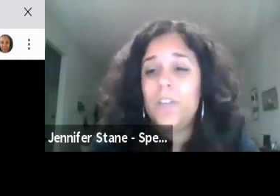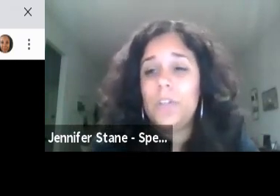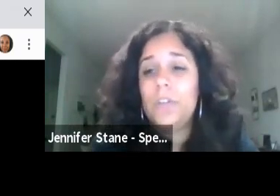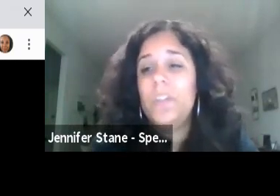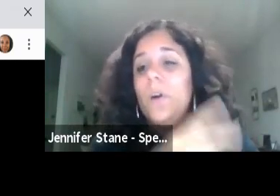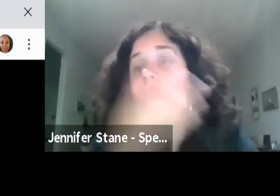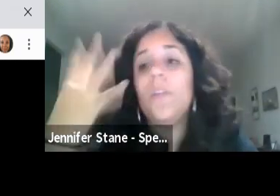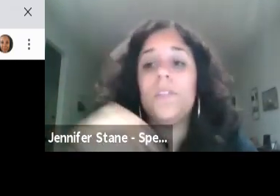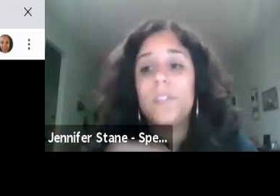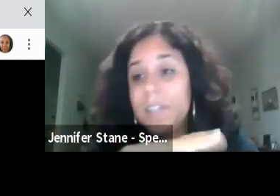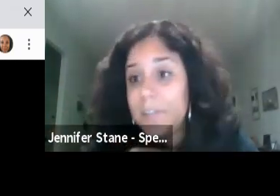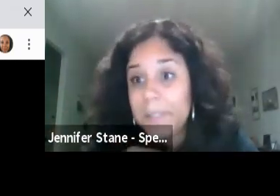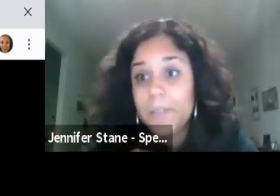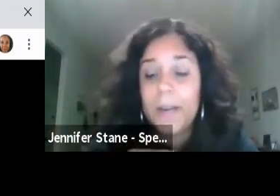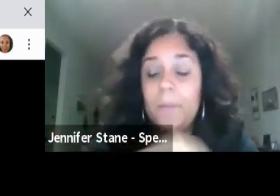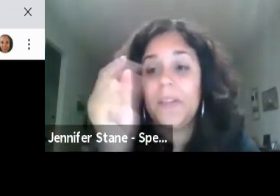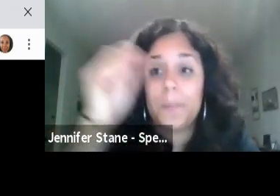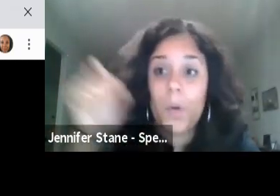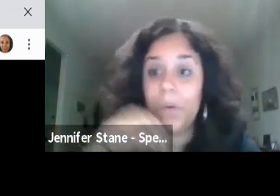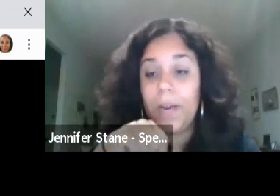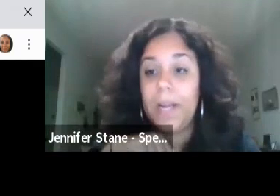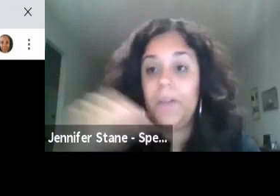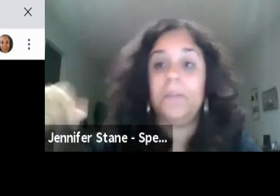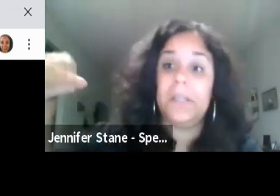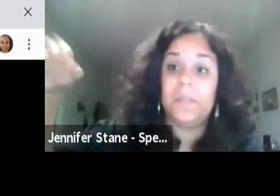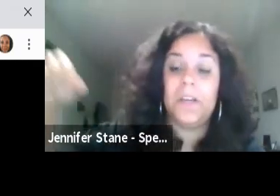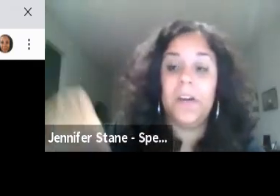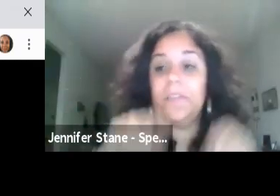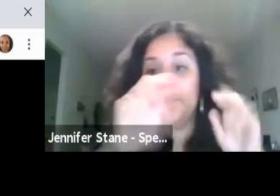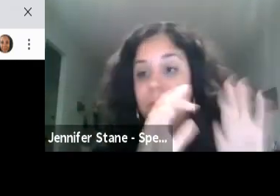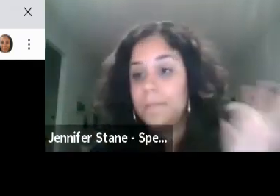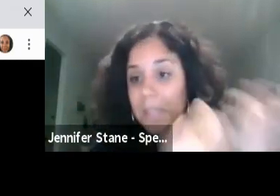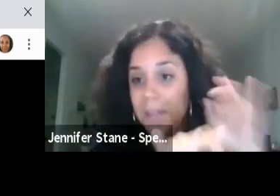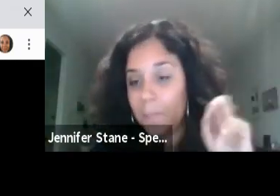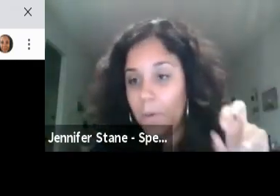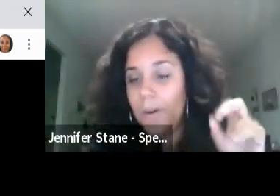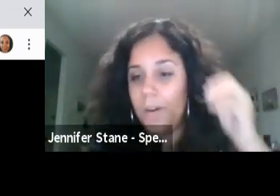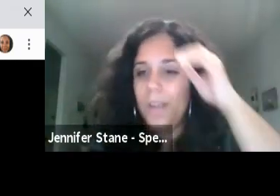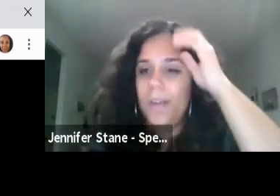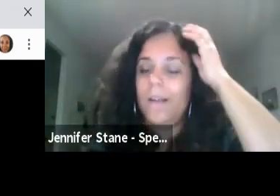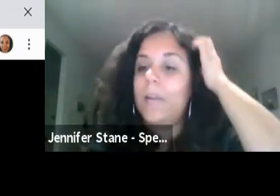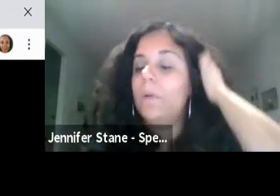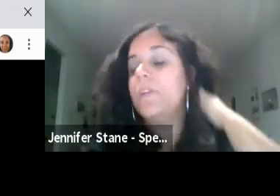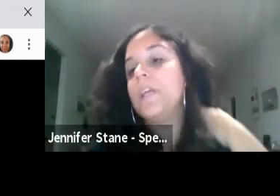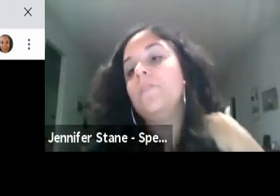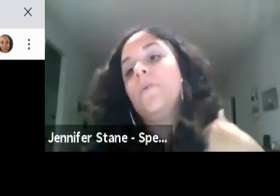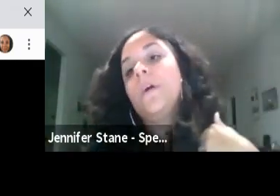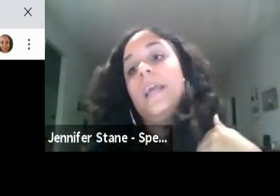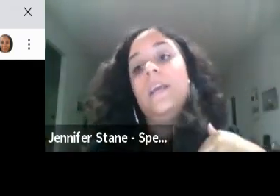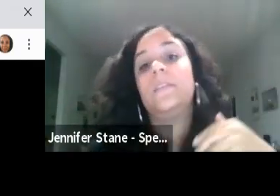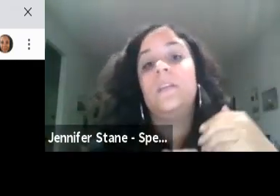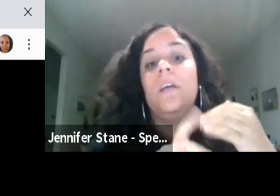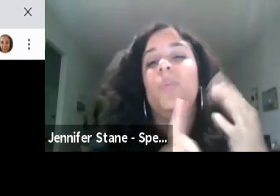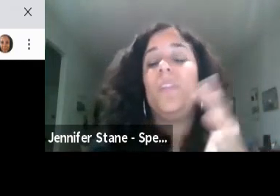any issues. We do all those assessments, right? We get in there and poke around, write some stuff and click in the computer, right? And what we're looking